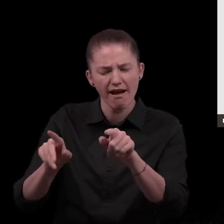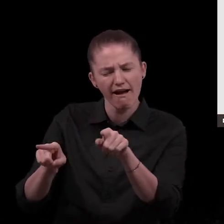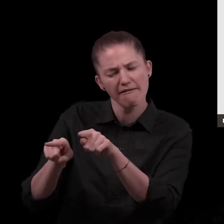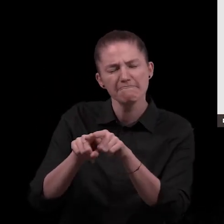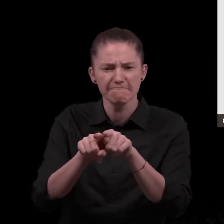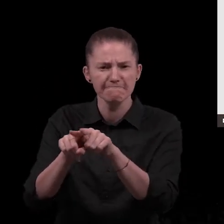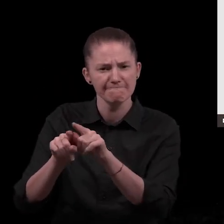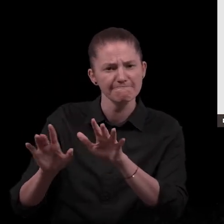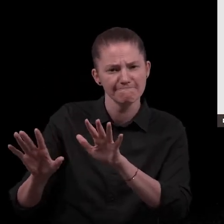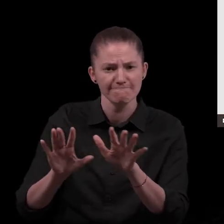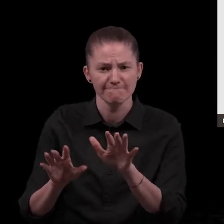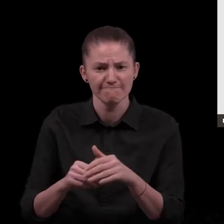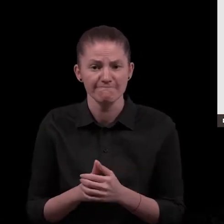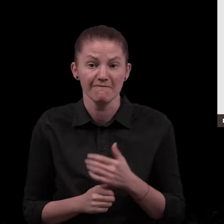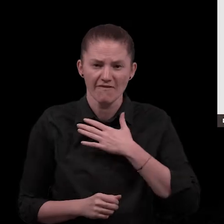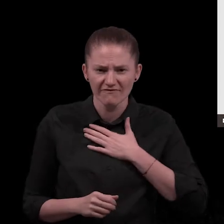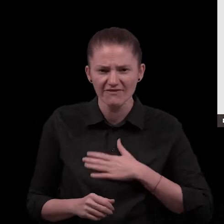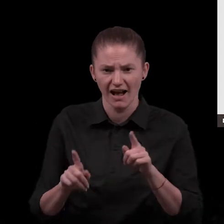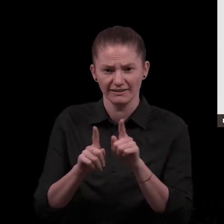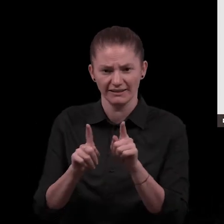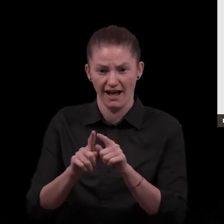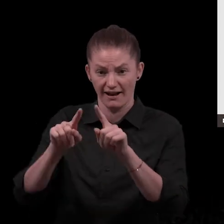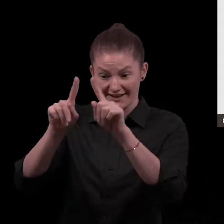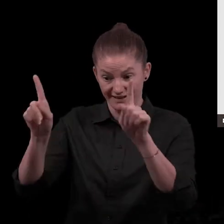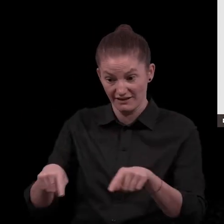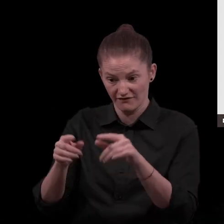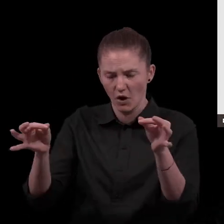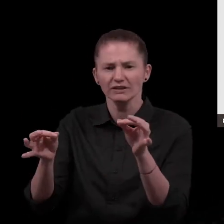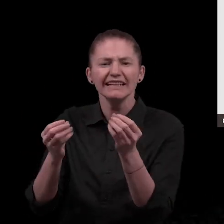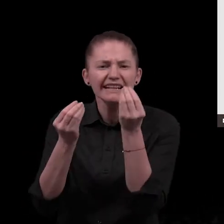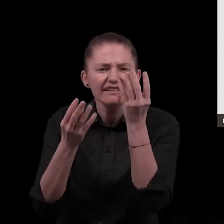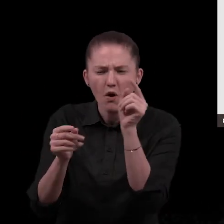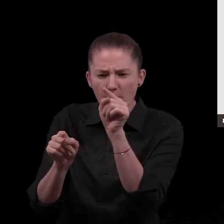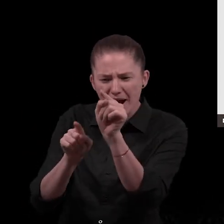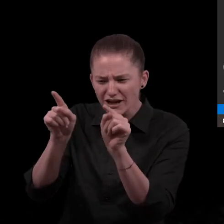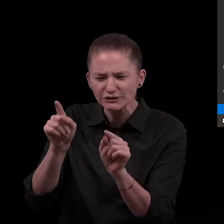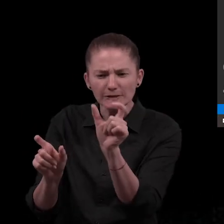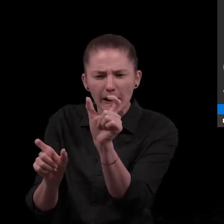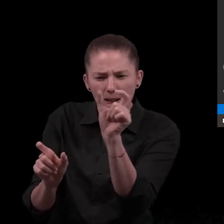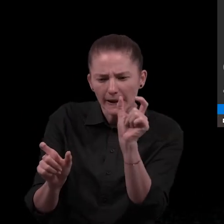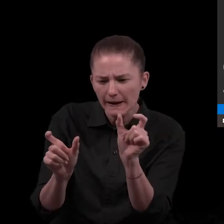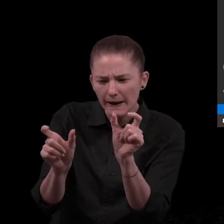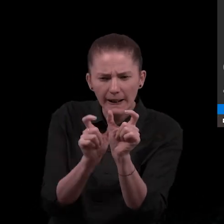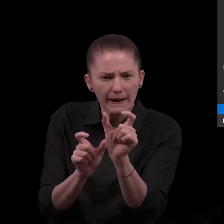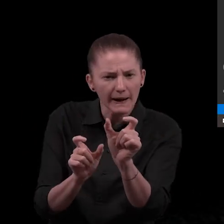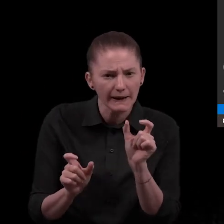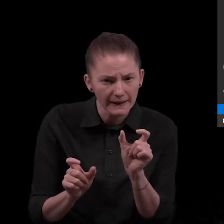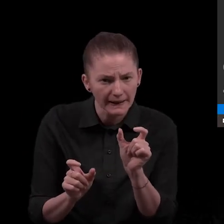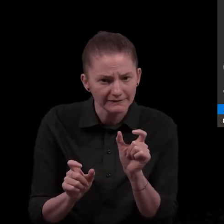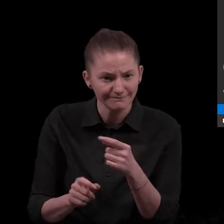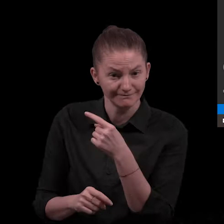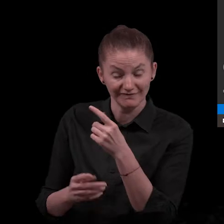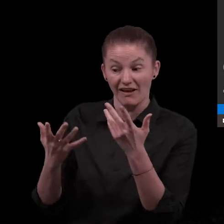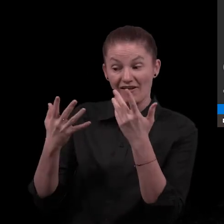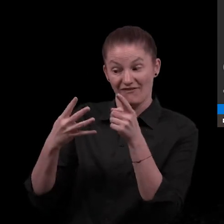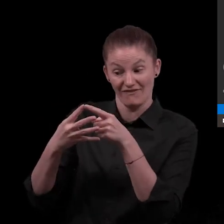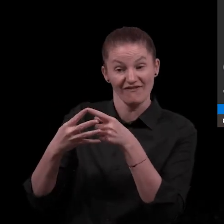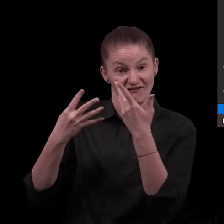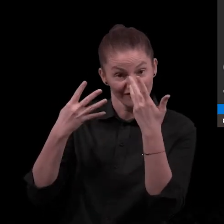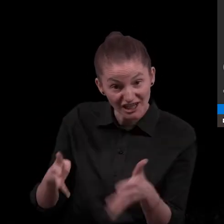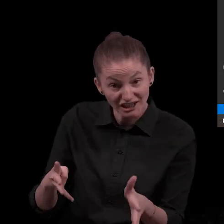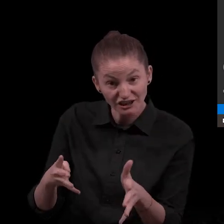extract all of this specific information per invoice. Once I've trained my models, I can retrieve